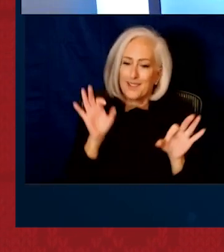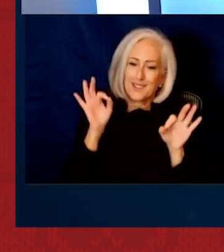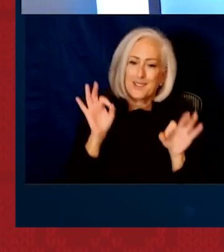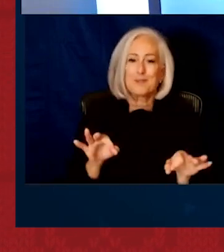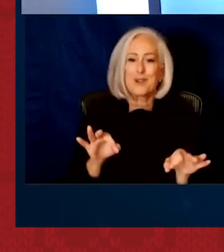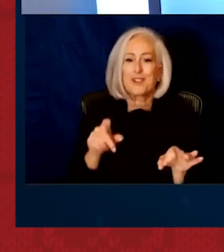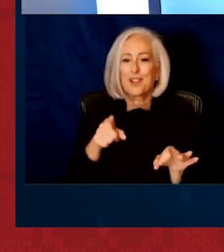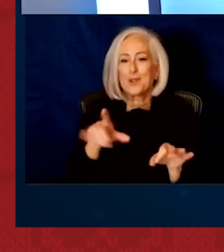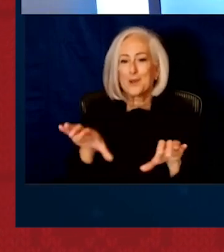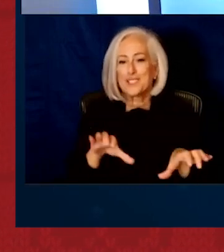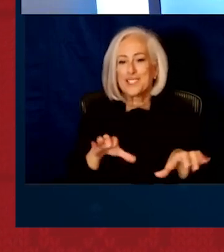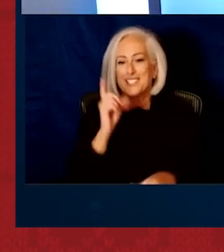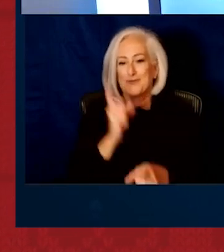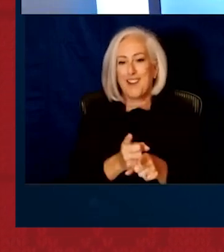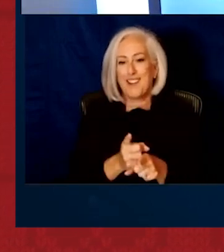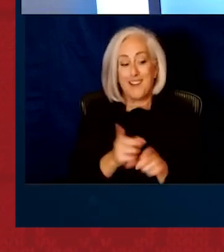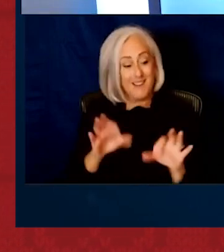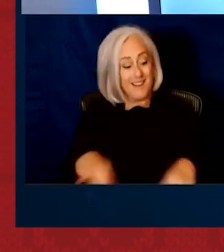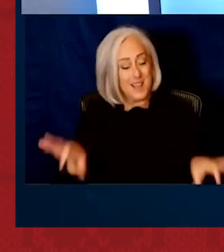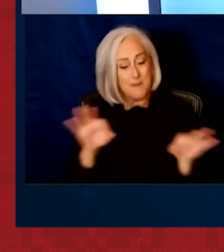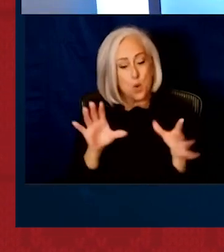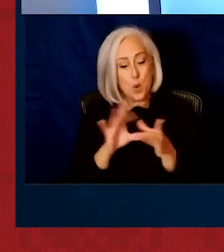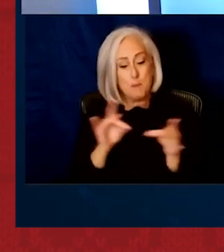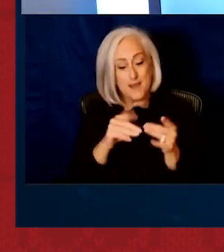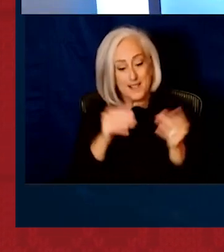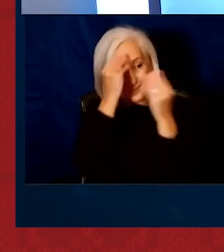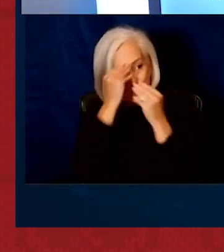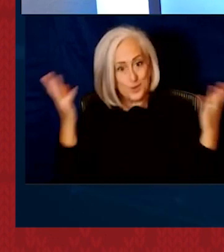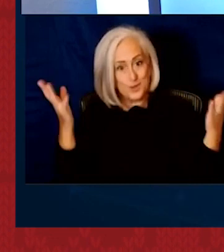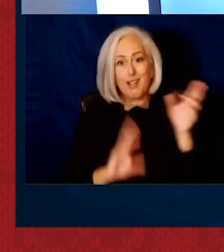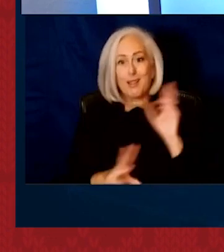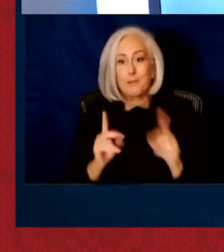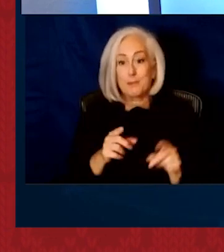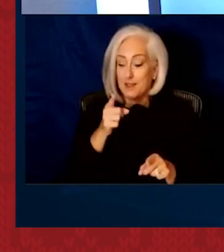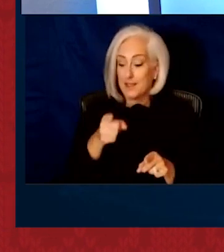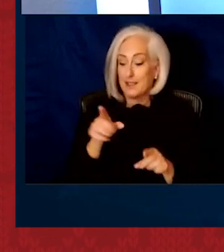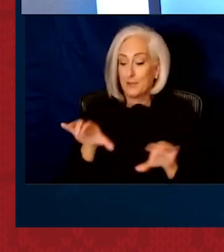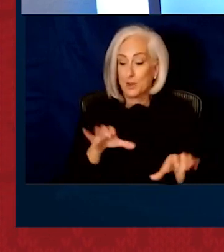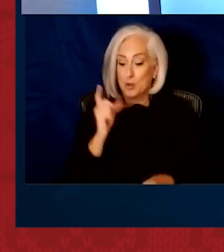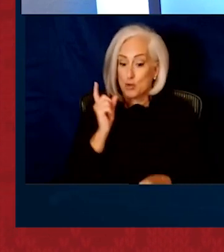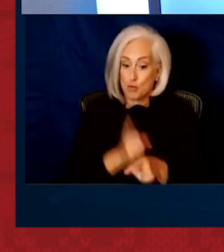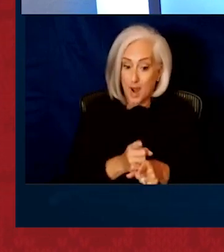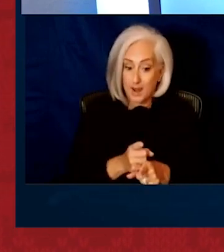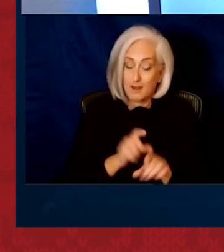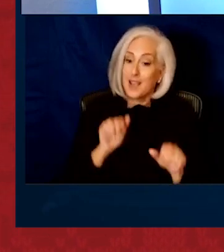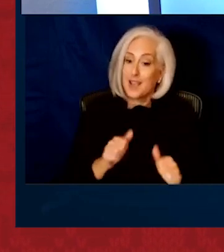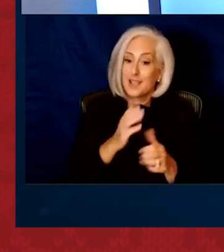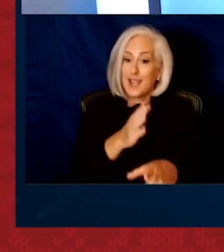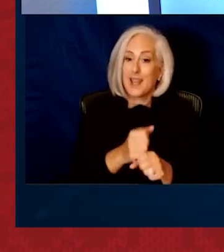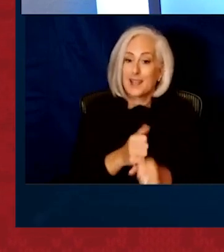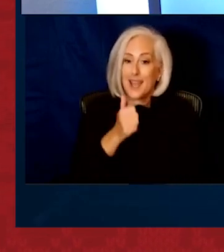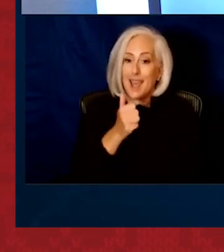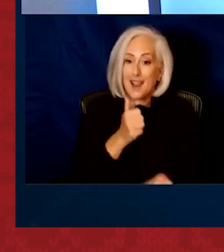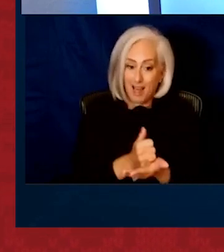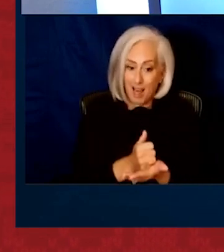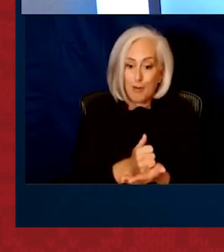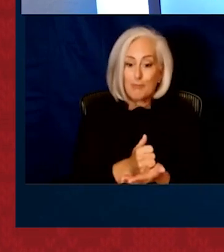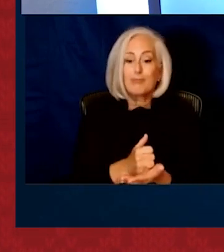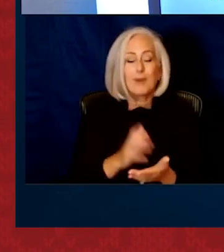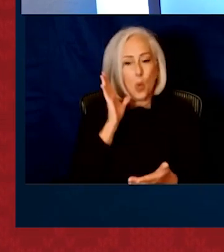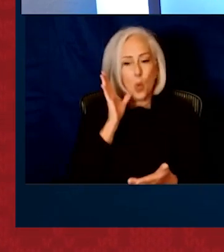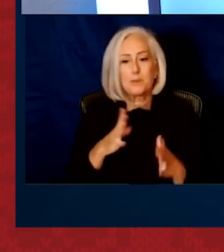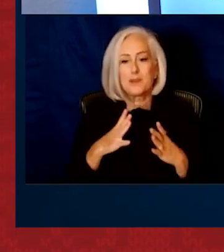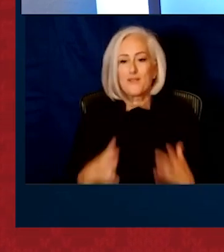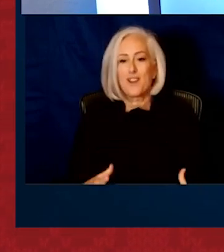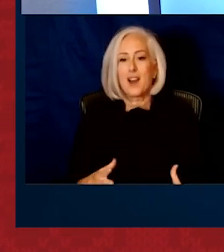message to our listeners. If you do it right, you can get the help you need. You can do okay. Don't do it wrong. All right, let's go back to the Alexis Del